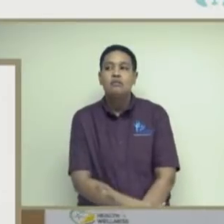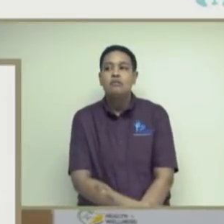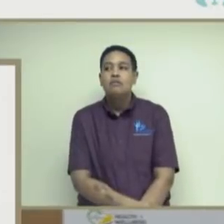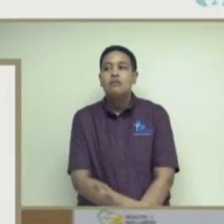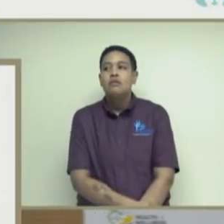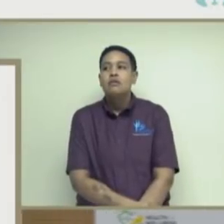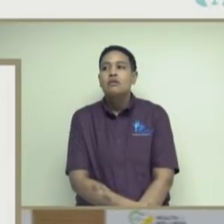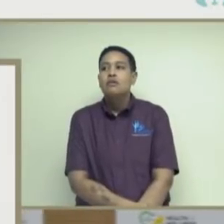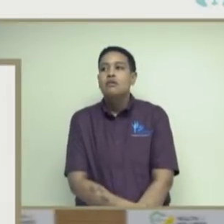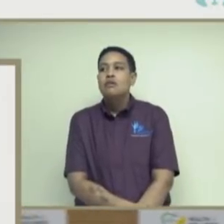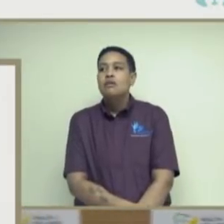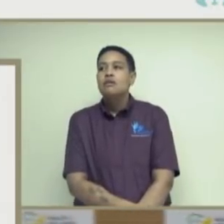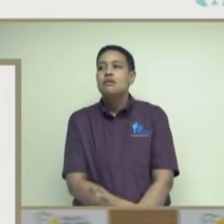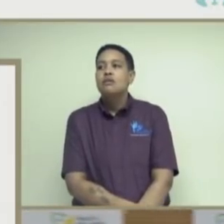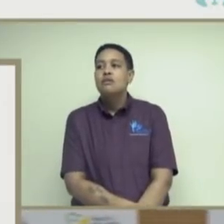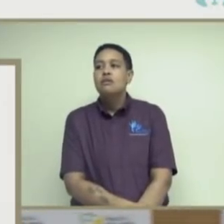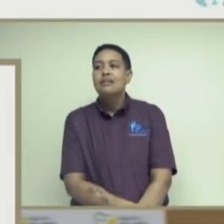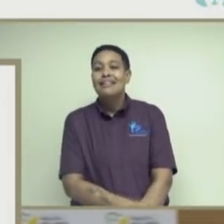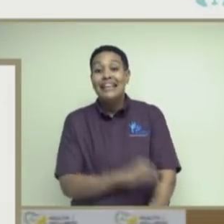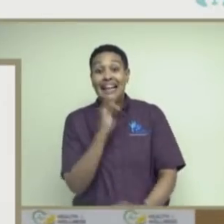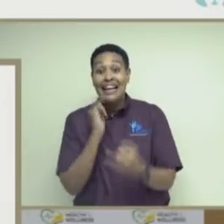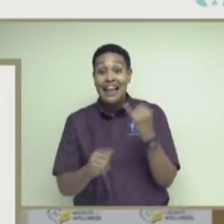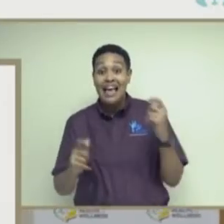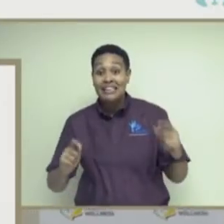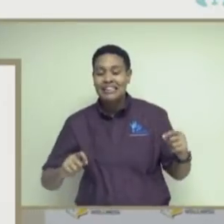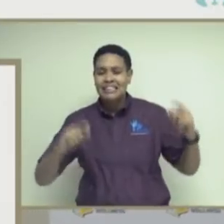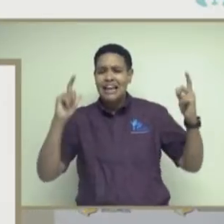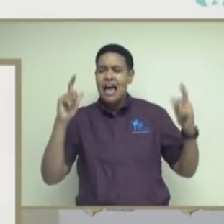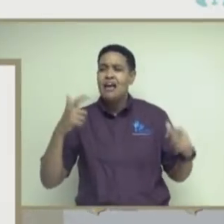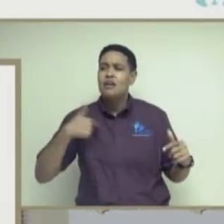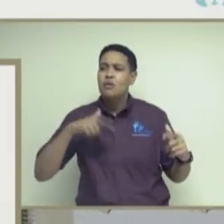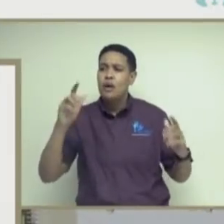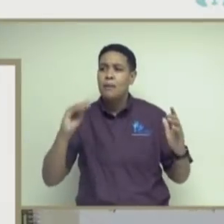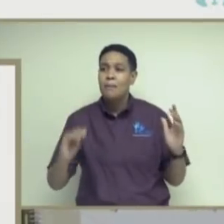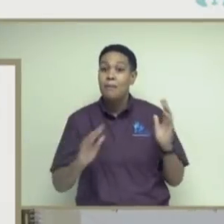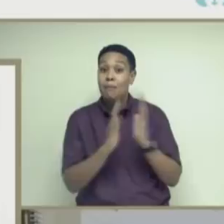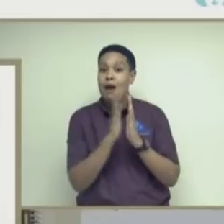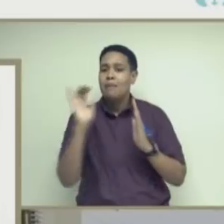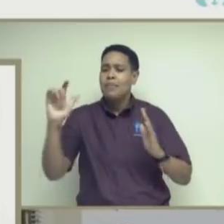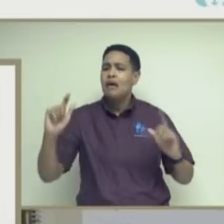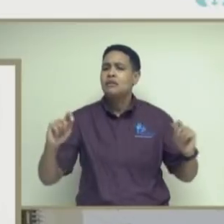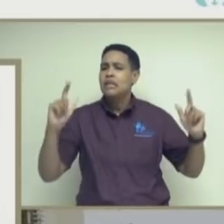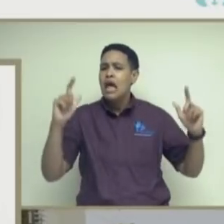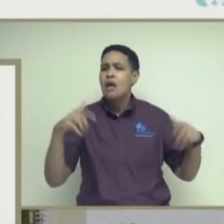the penultimate slide. We also mapped on this slide